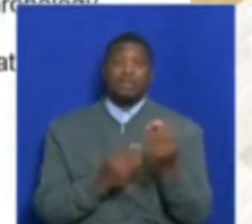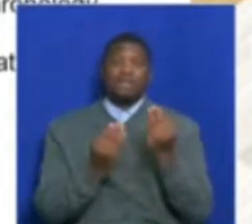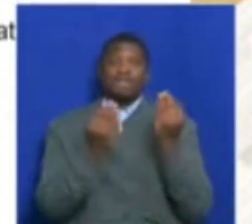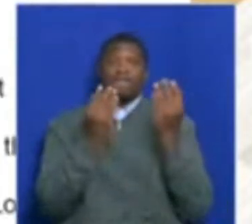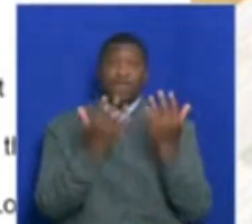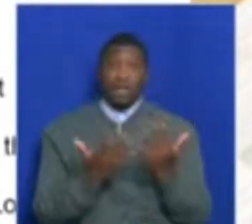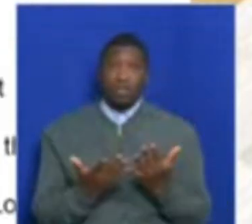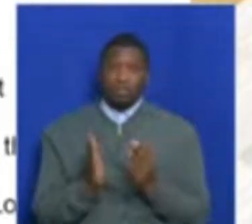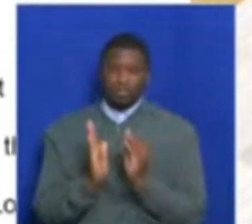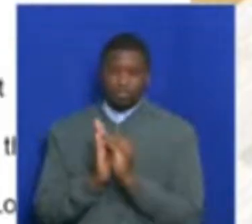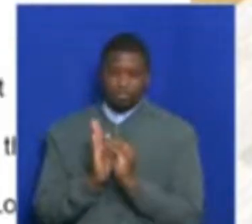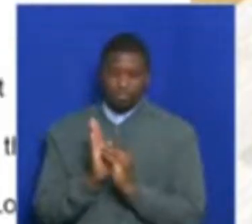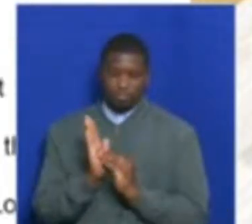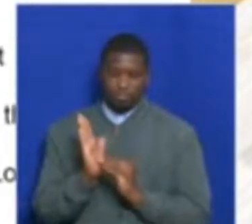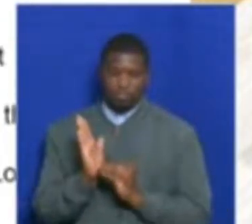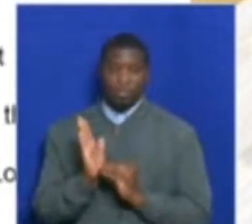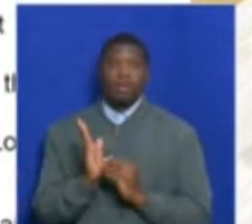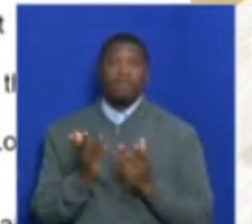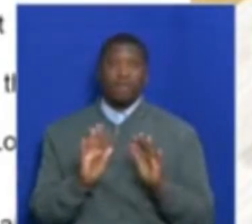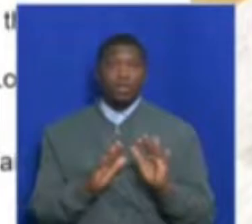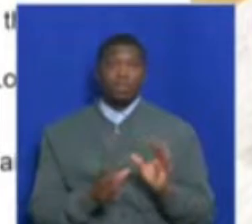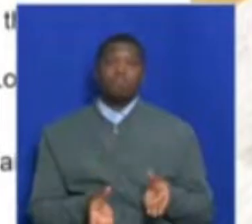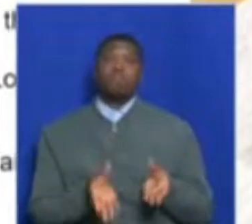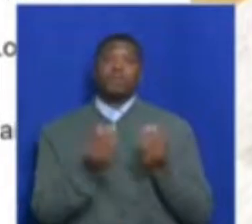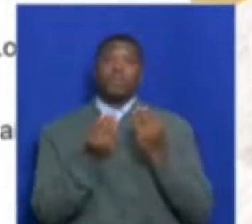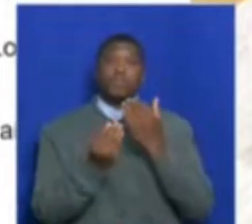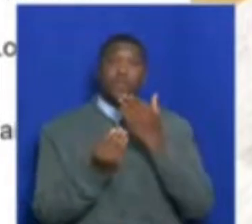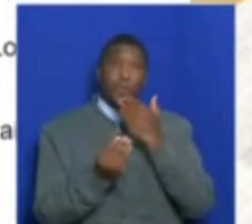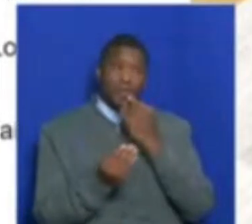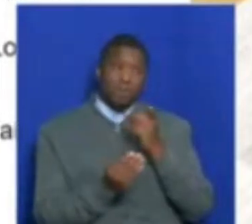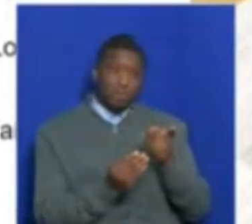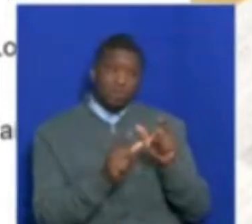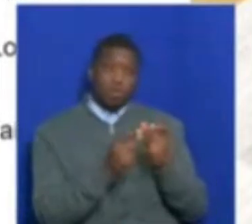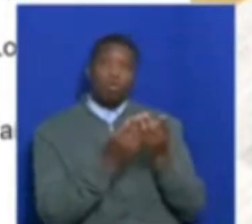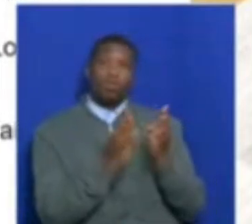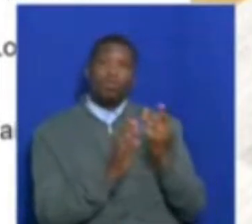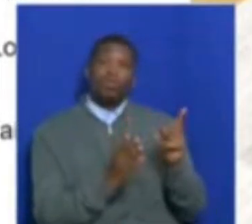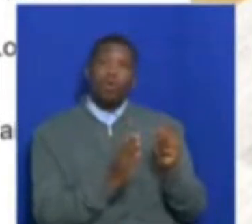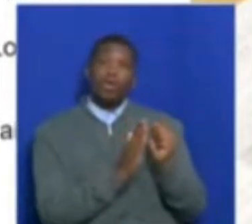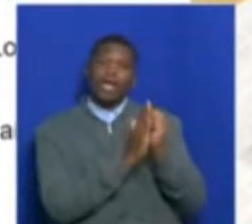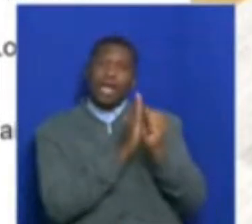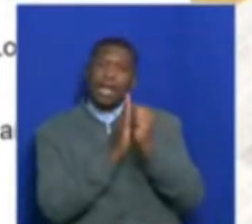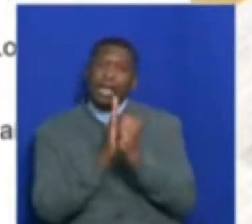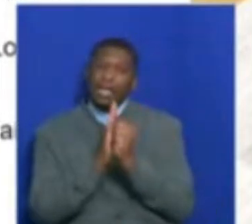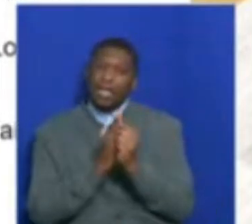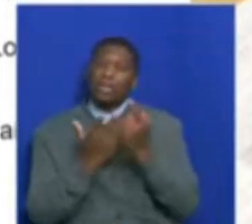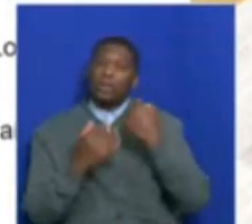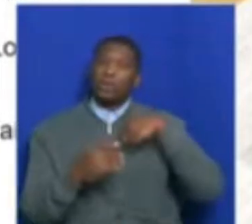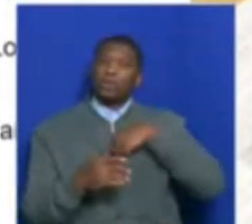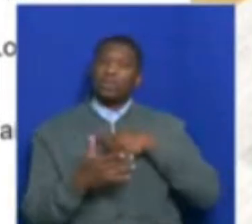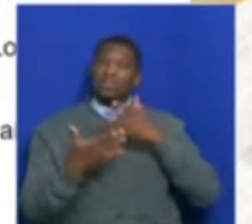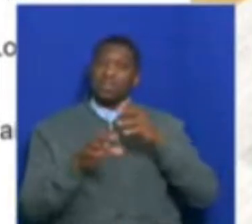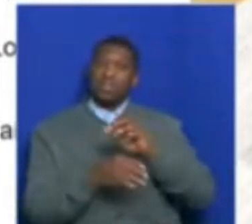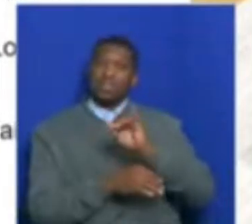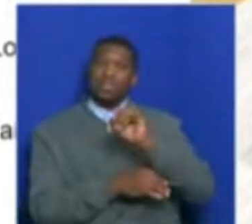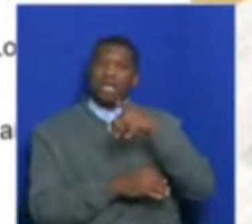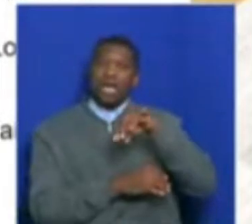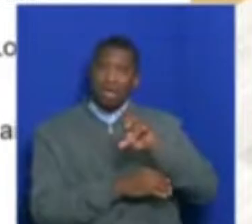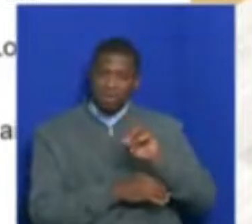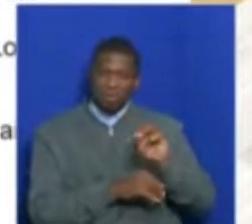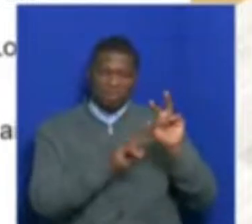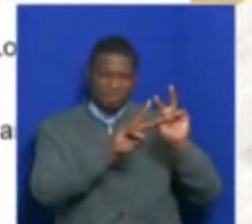by the Commission and the investigation into the killings that IPID have subsequently conducted.